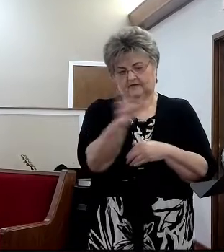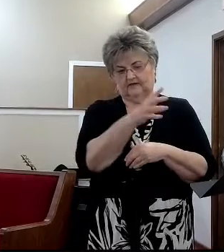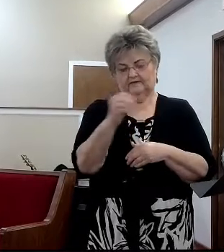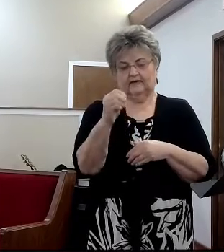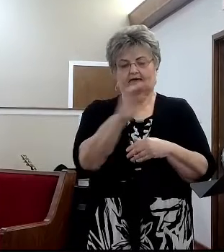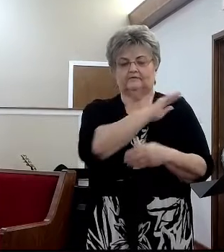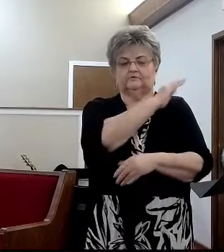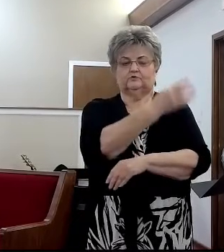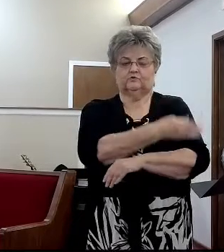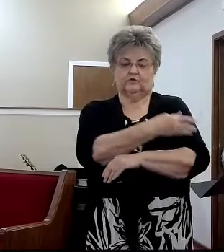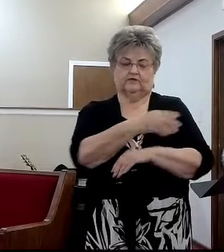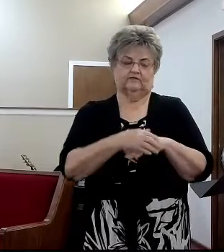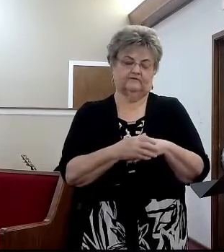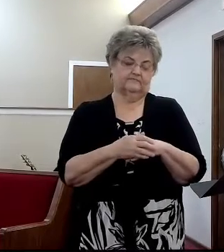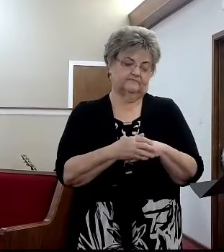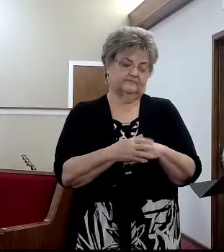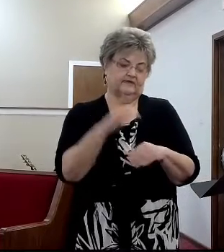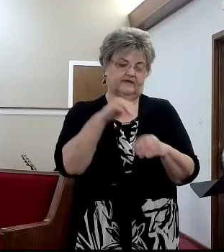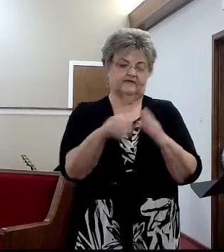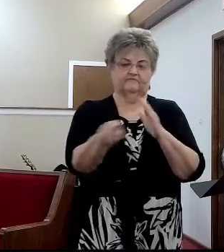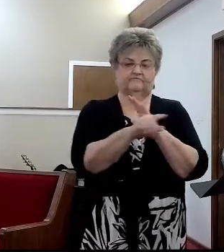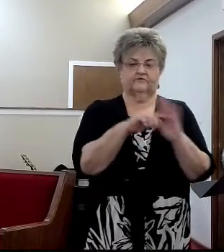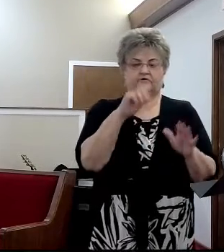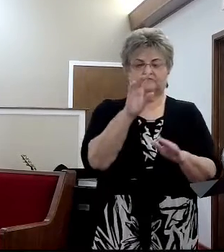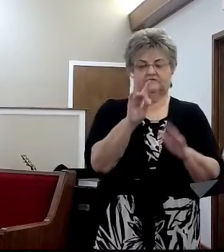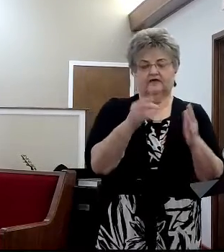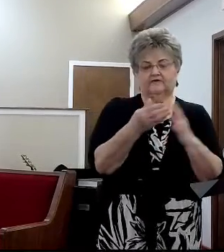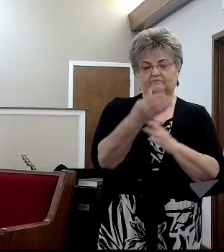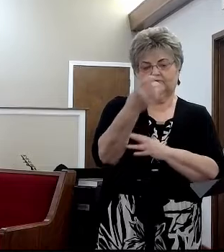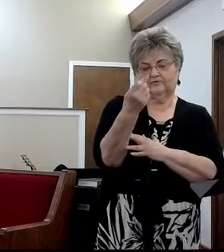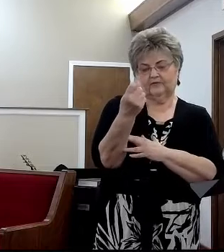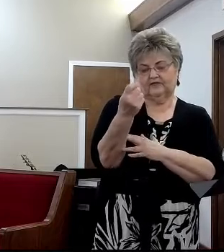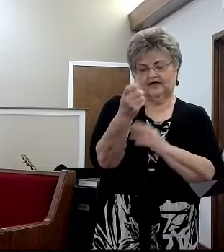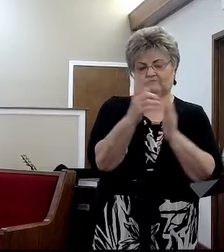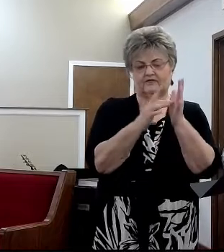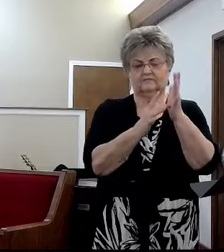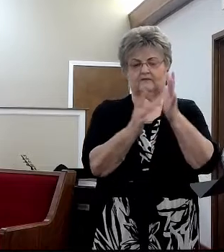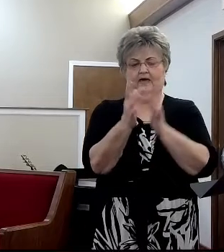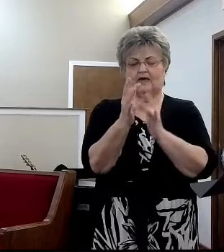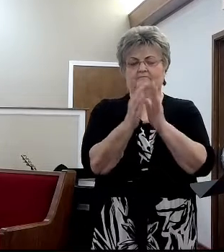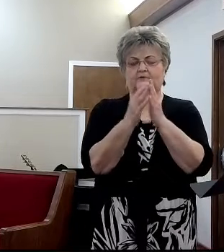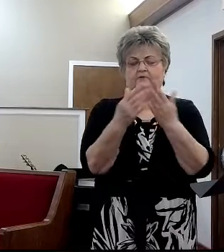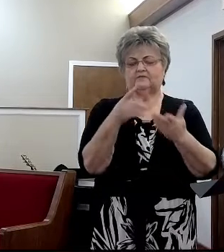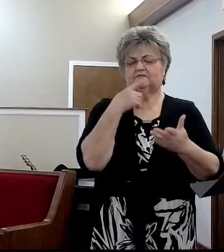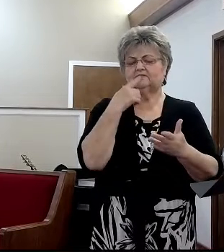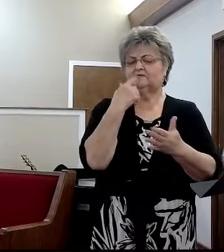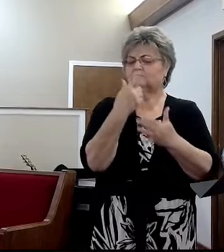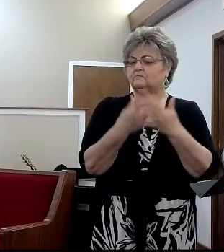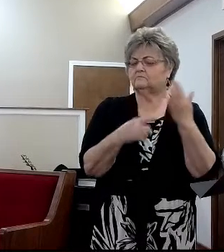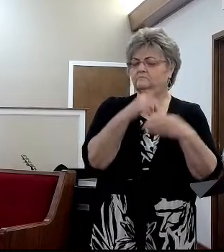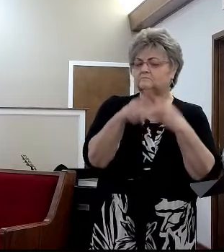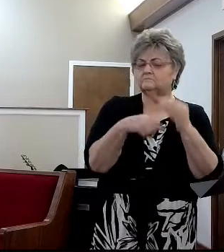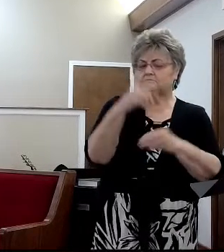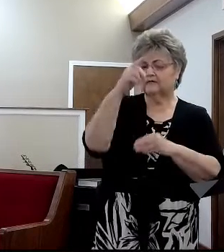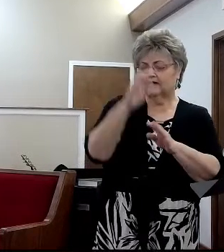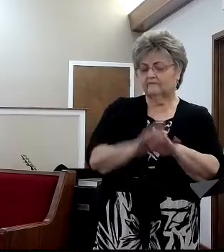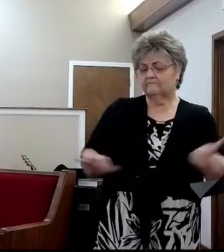So if we look in 8:11, what does the Bible say about the value of wisdom?